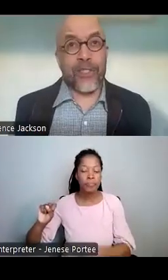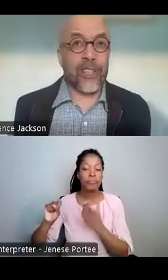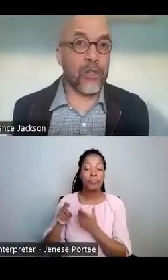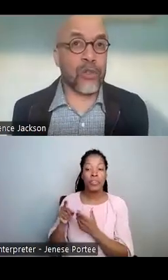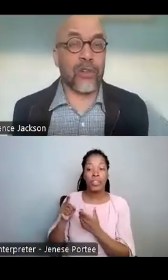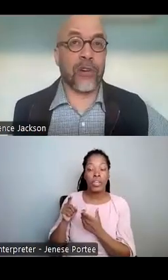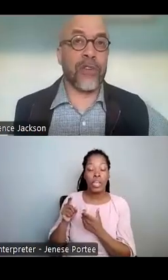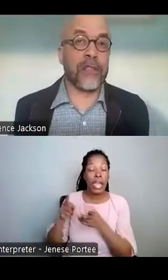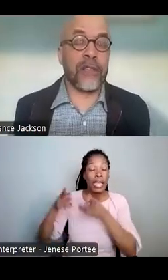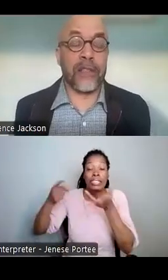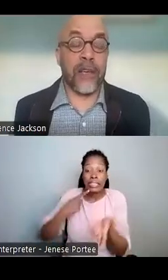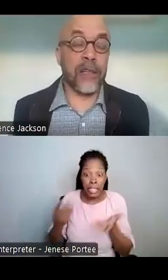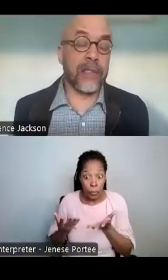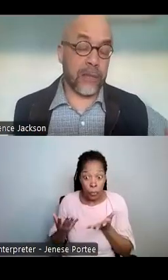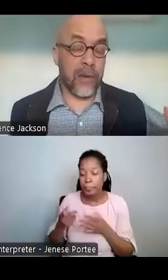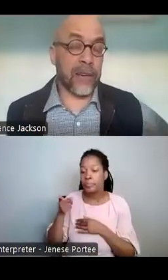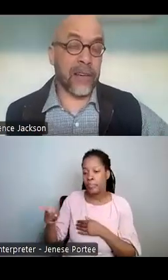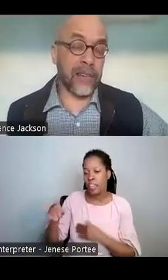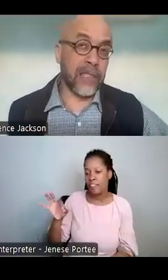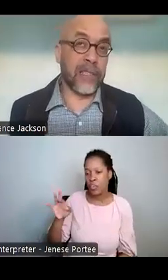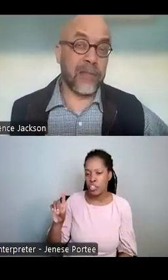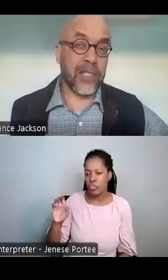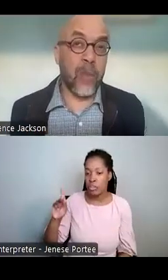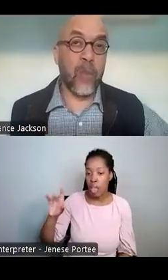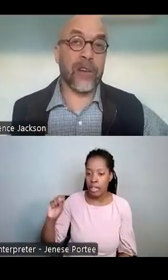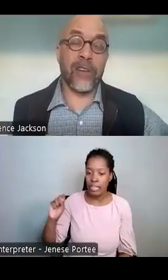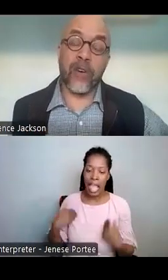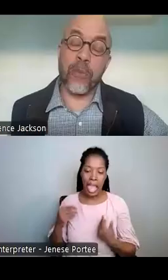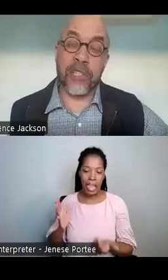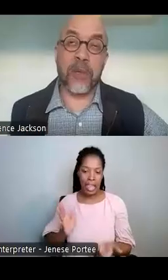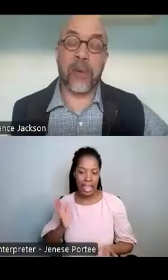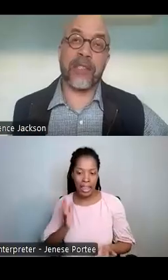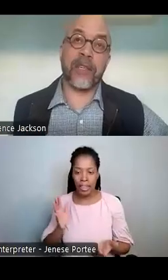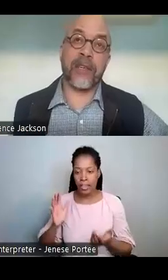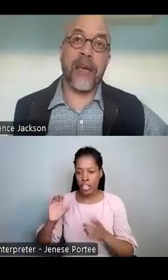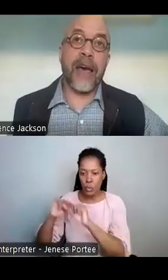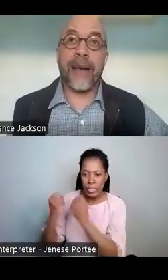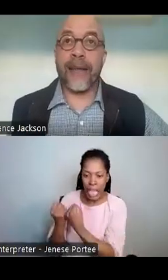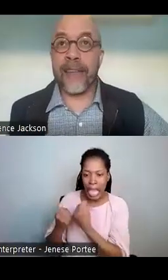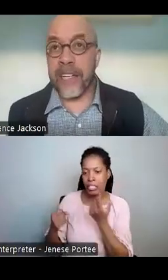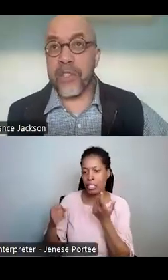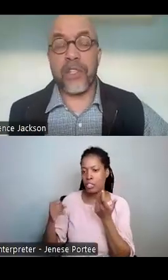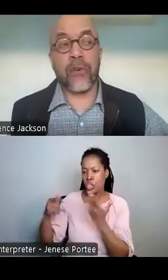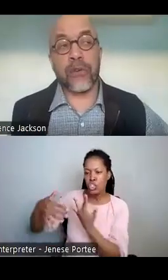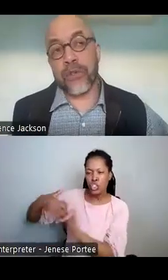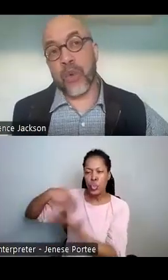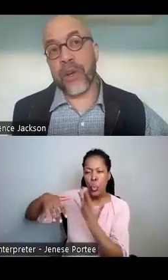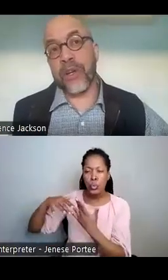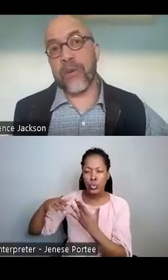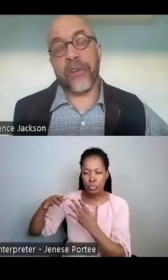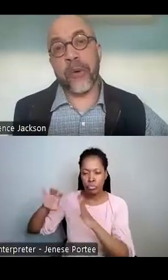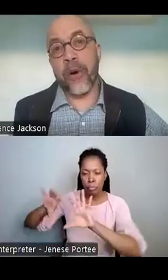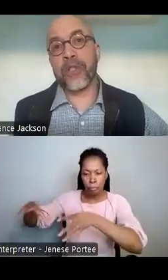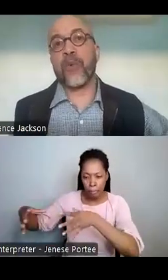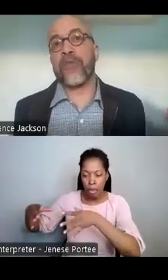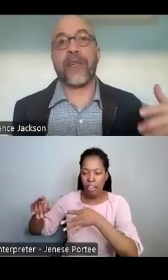or social circle that Douglass at least somewhat, participates in as a 19-year-old or a